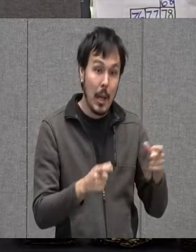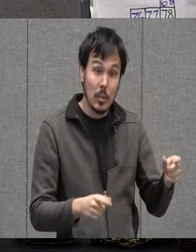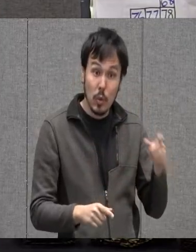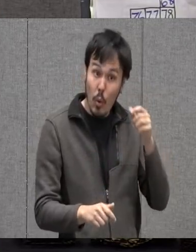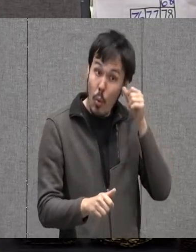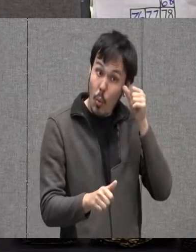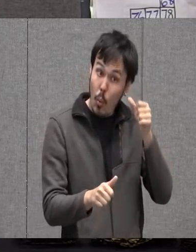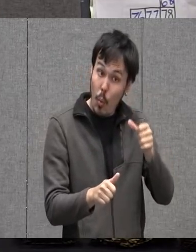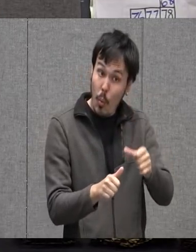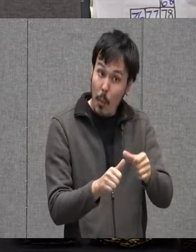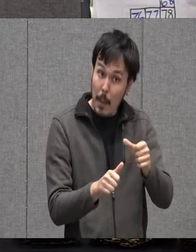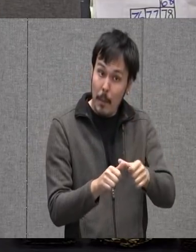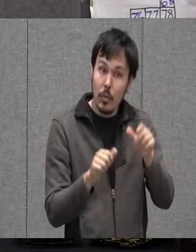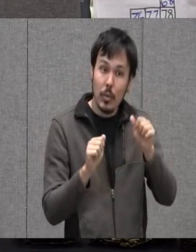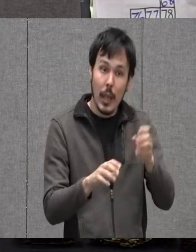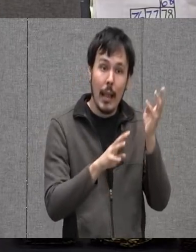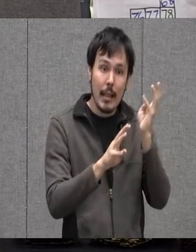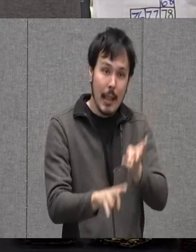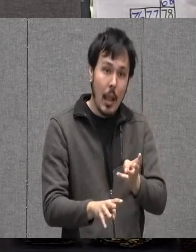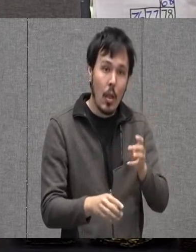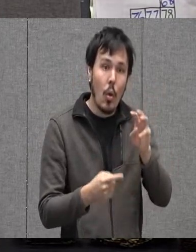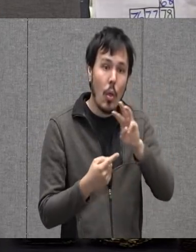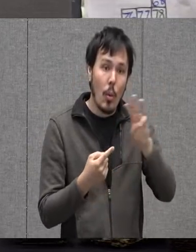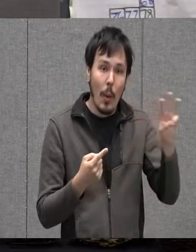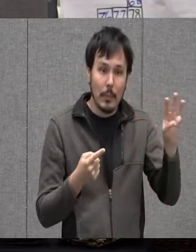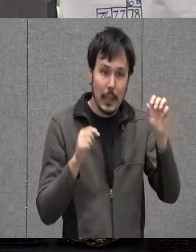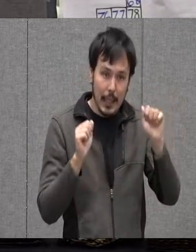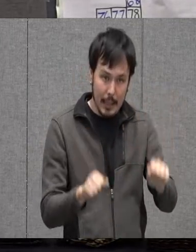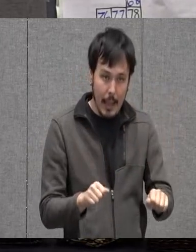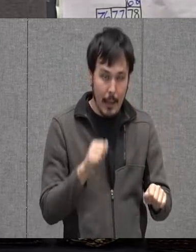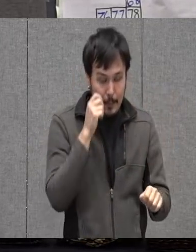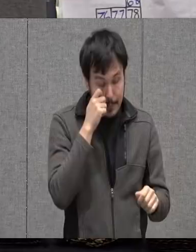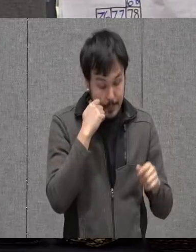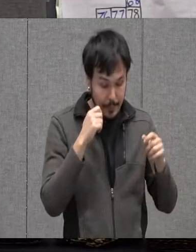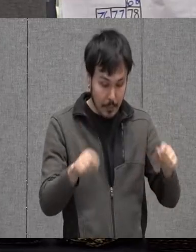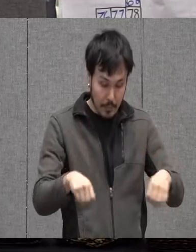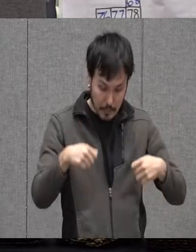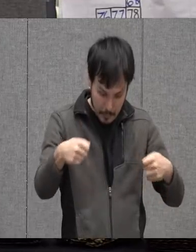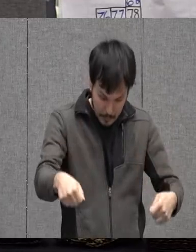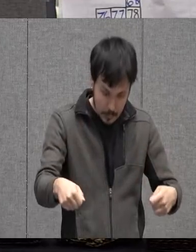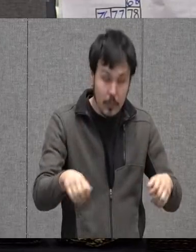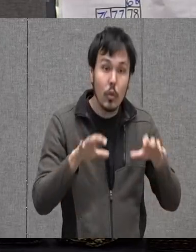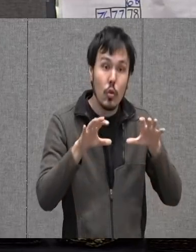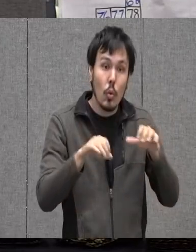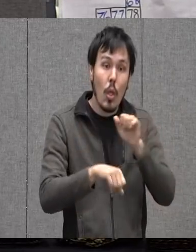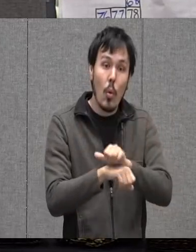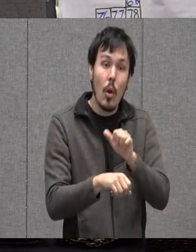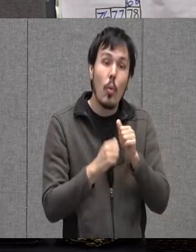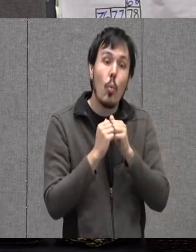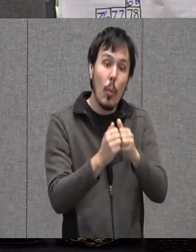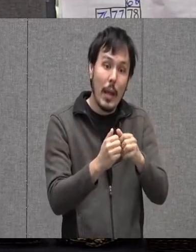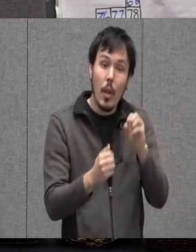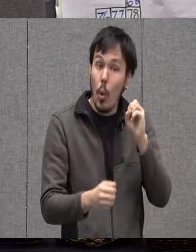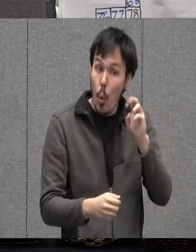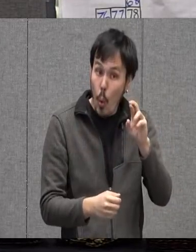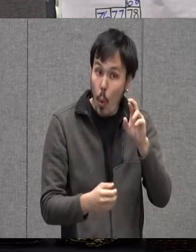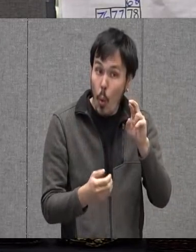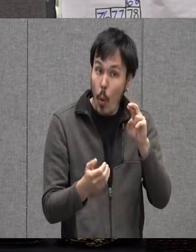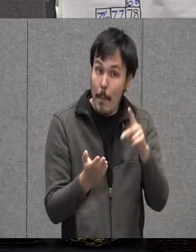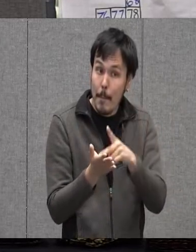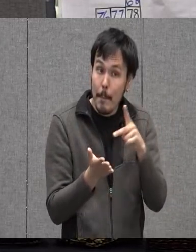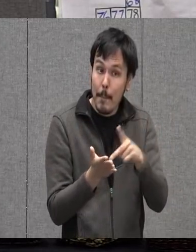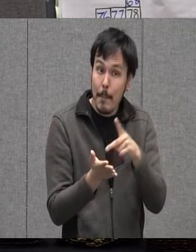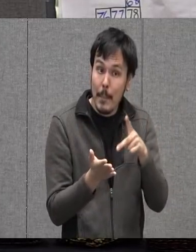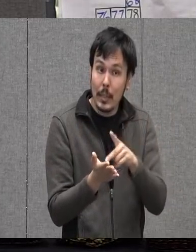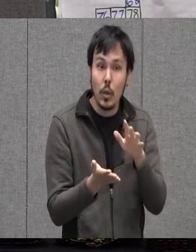can download this off of the website, get it, and then do the work with us. Or if you have a pencil and paper, do the